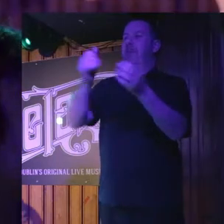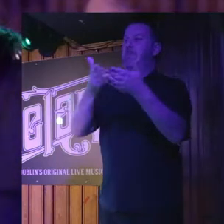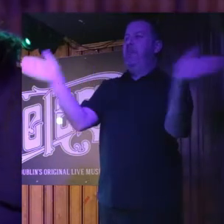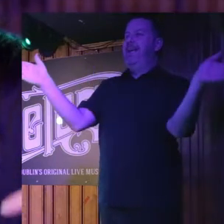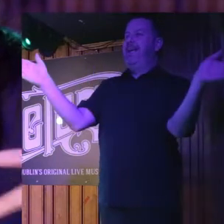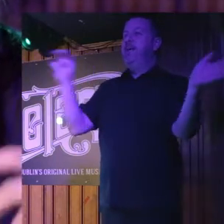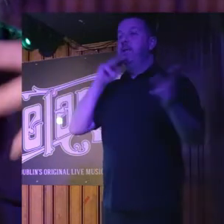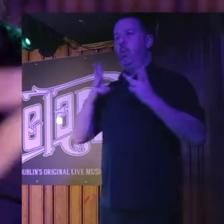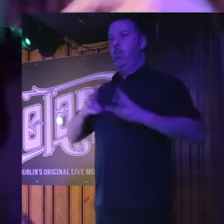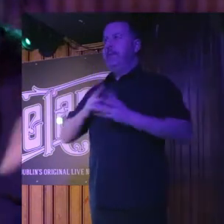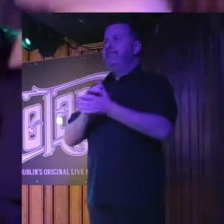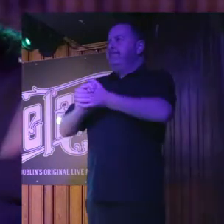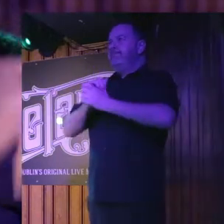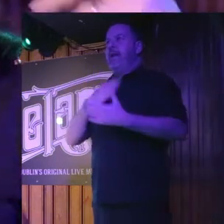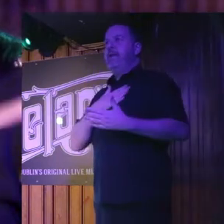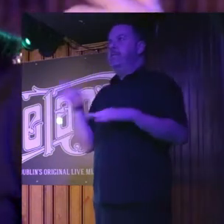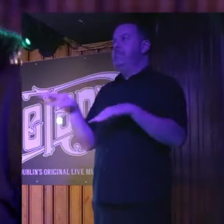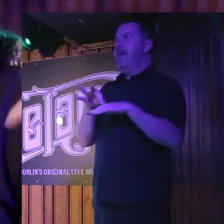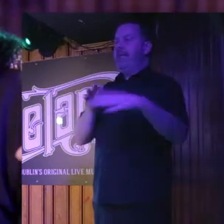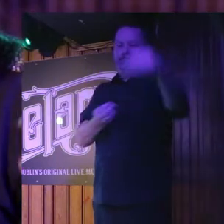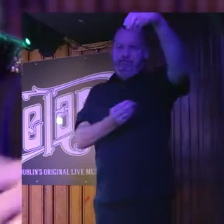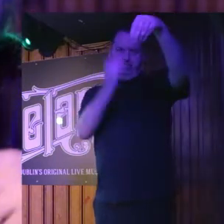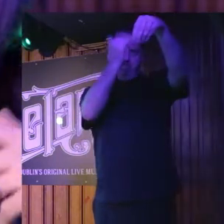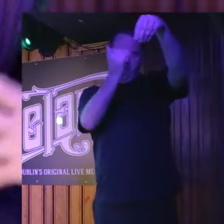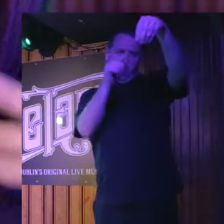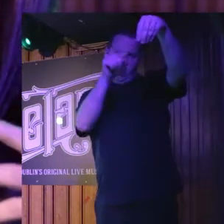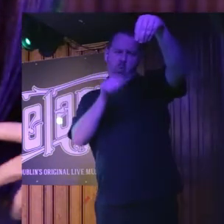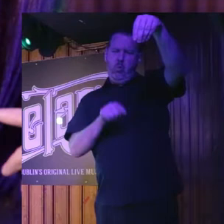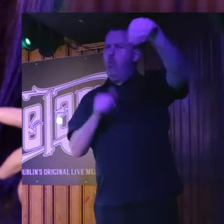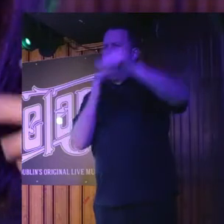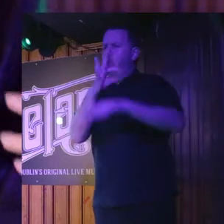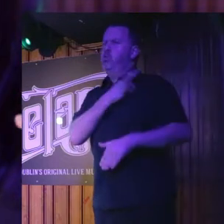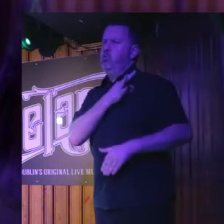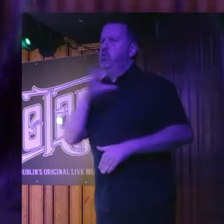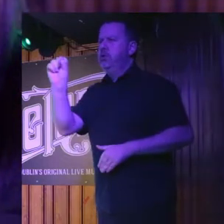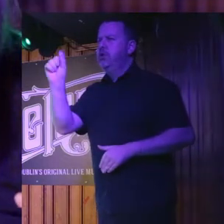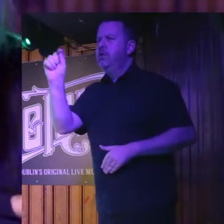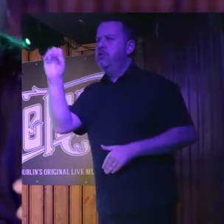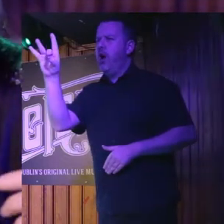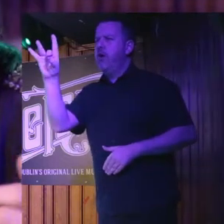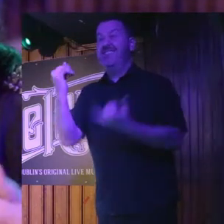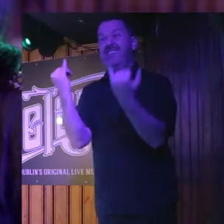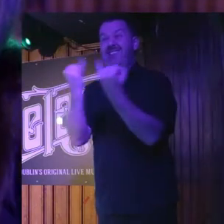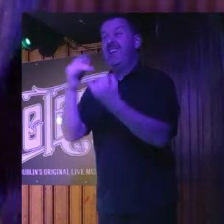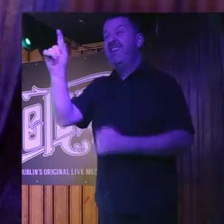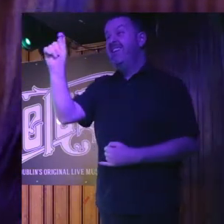of database of pre-divined good stock, kind of like a Darwinian Tinder, if you